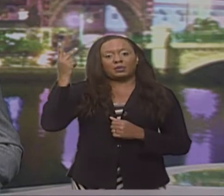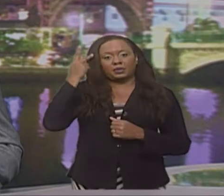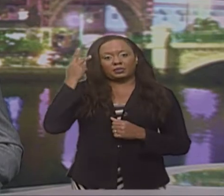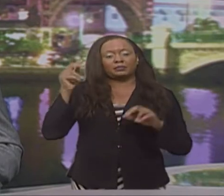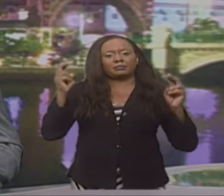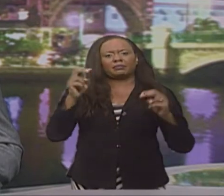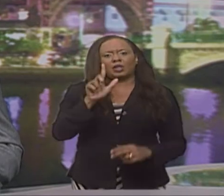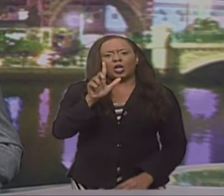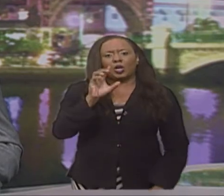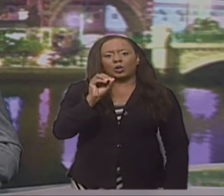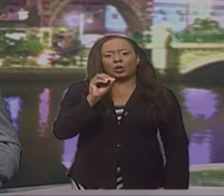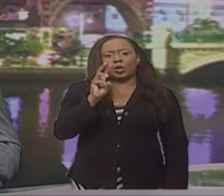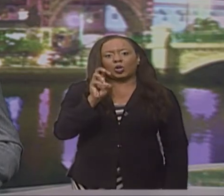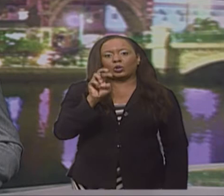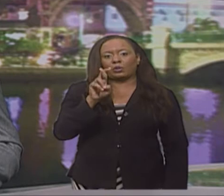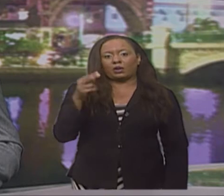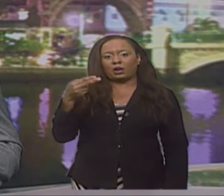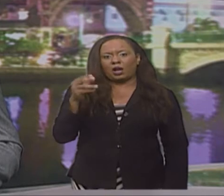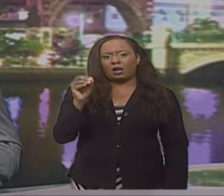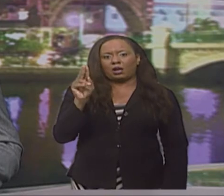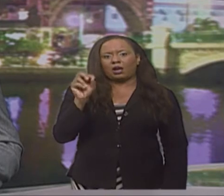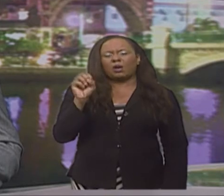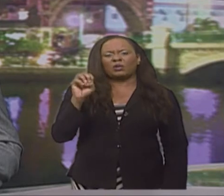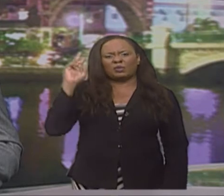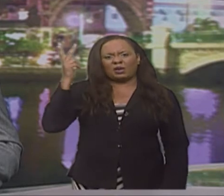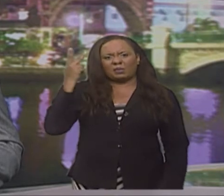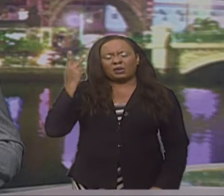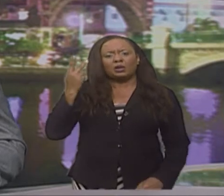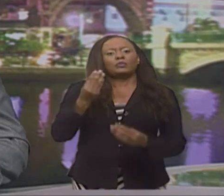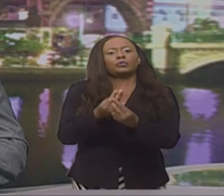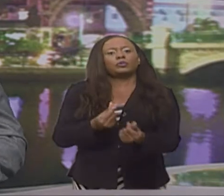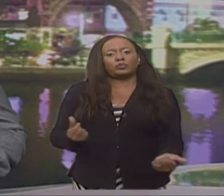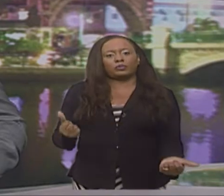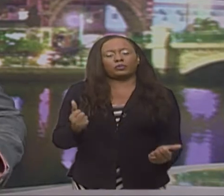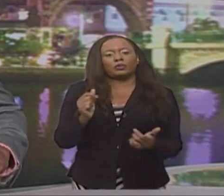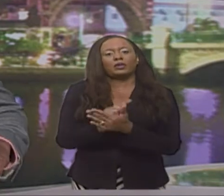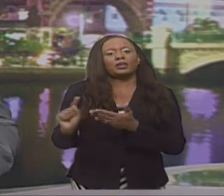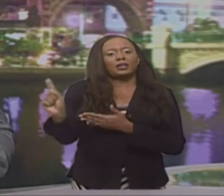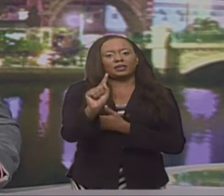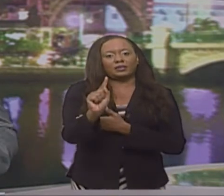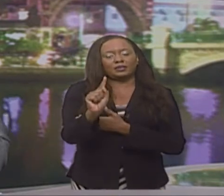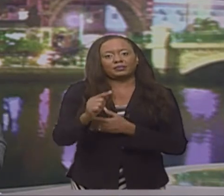which is set to be dissolved next Tuesday, with the spotlight falling on the state-owned Transport Board.